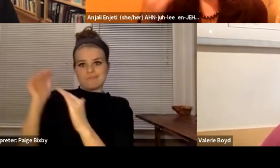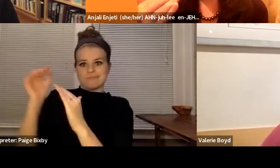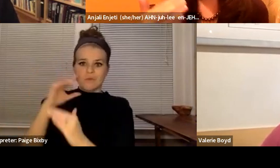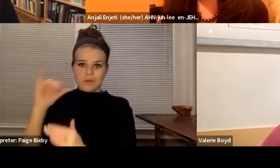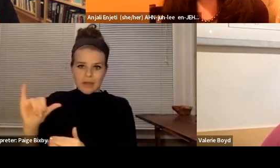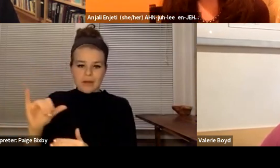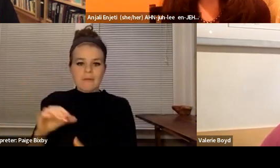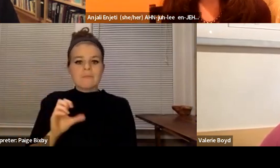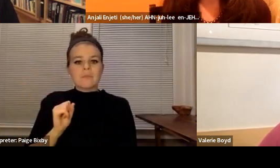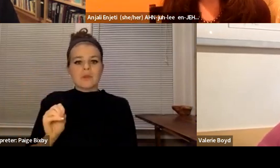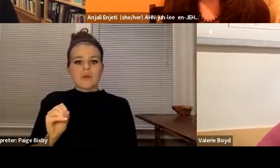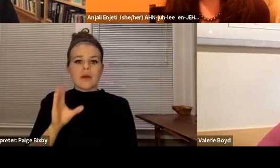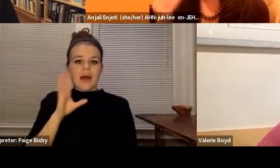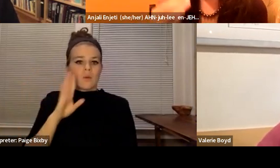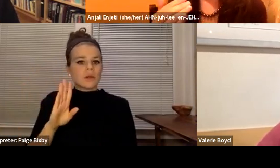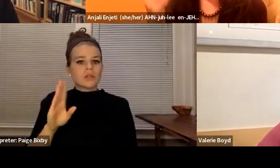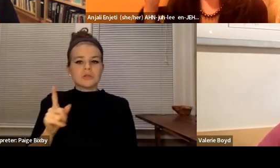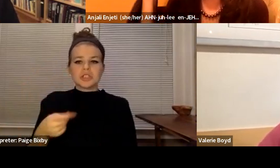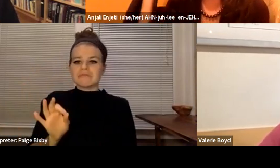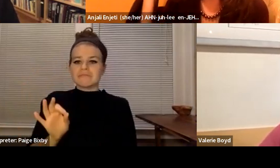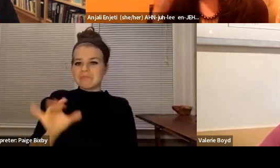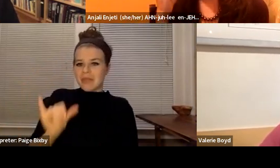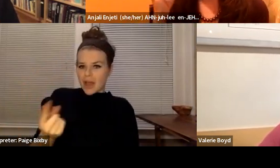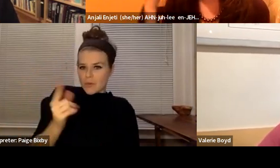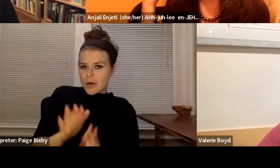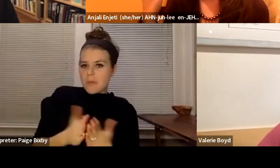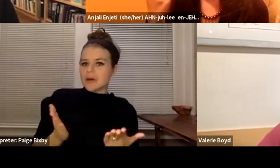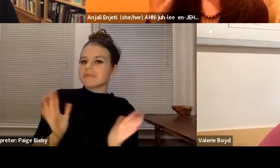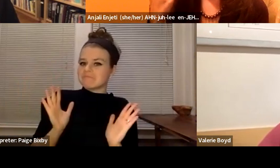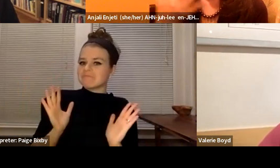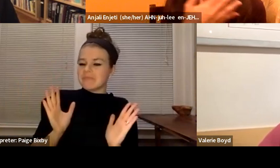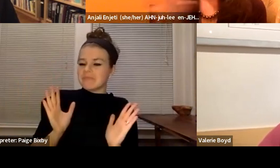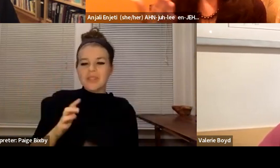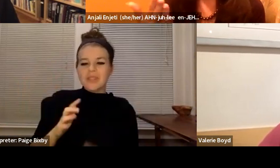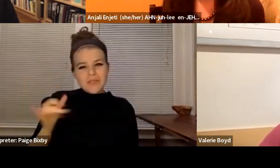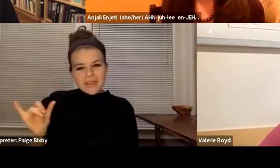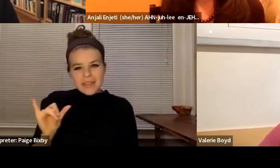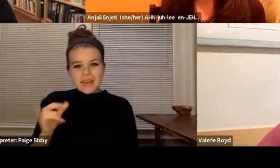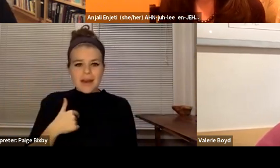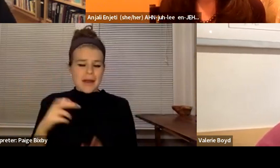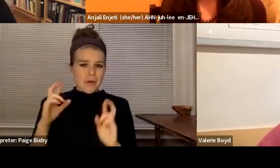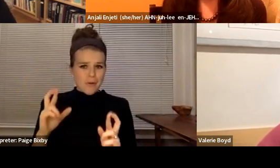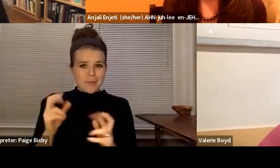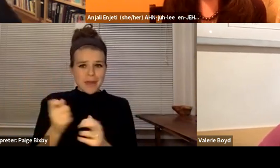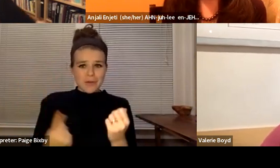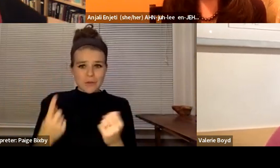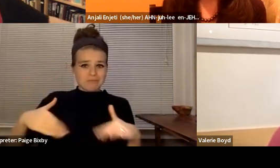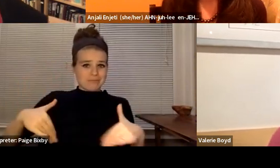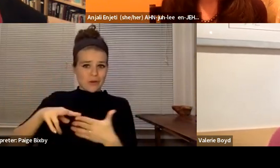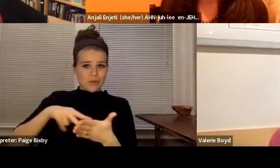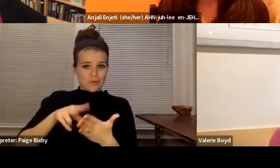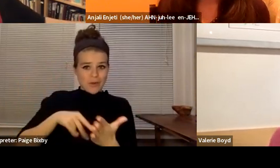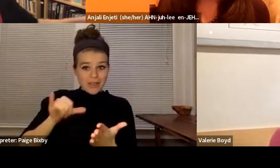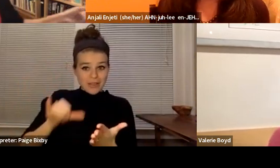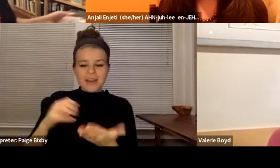I'm gonna stick the landing with that one book, Steve, just because I feel like I hope everybody who hasn't read it gets a chance to